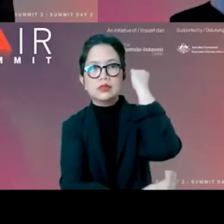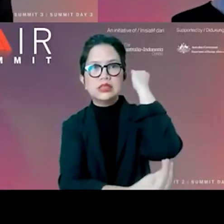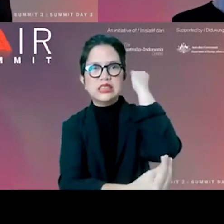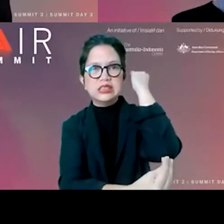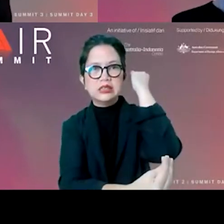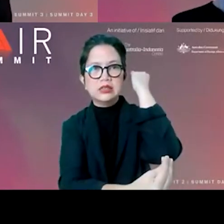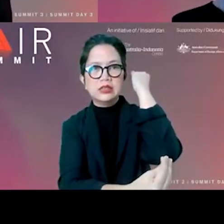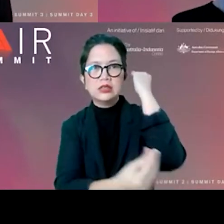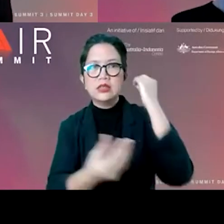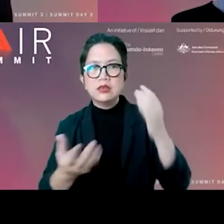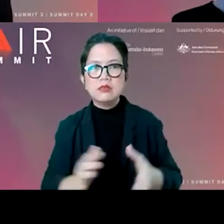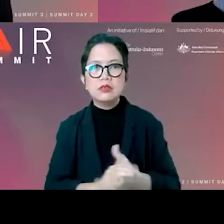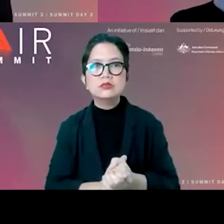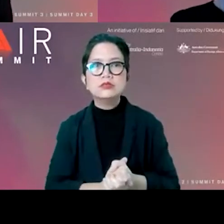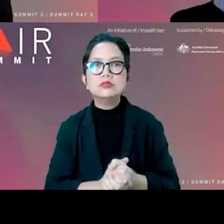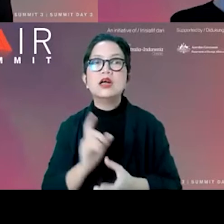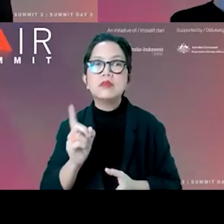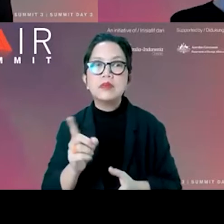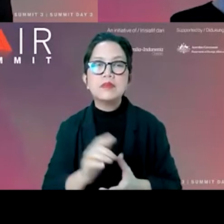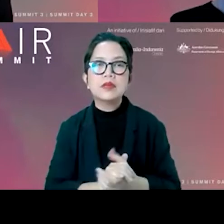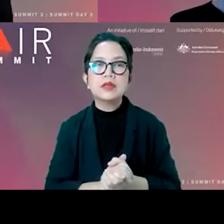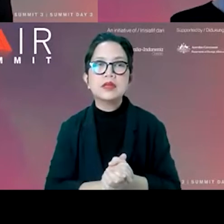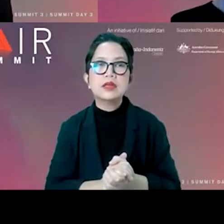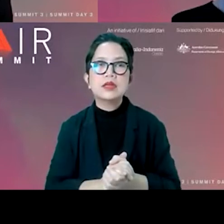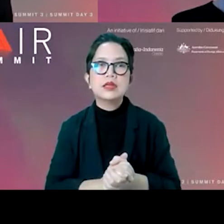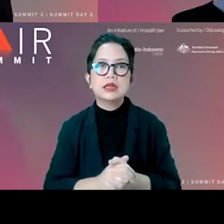is a very significant informal sector of